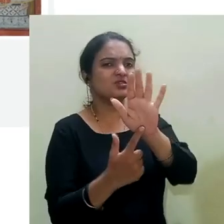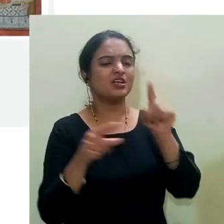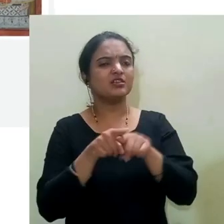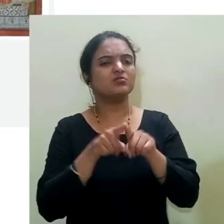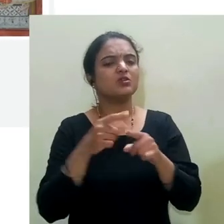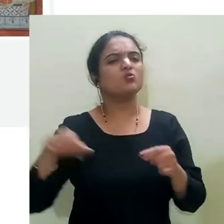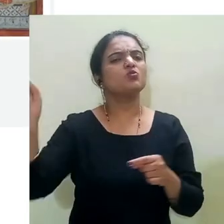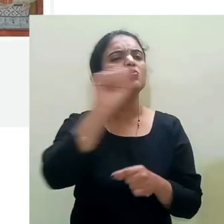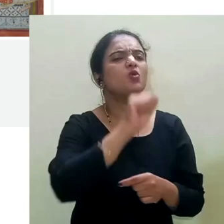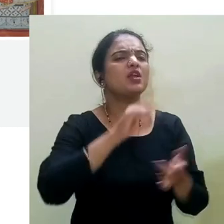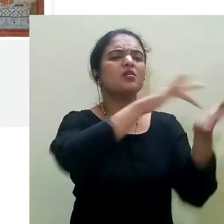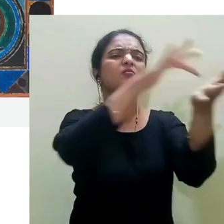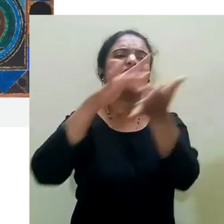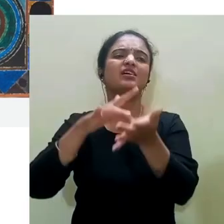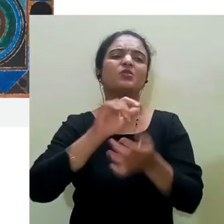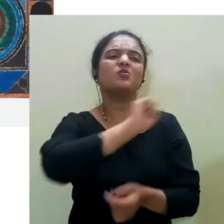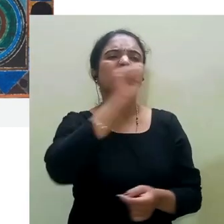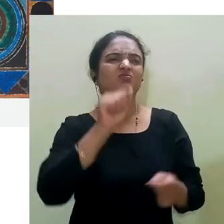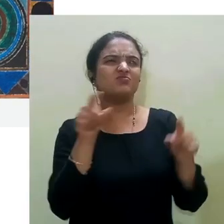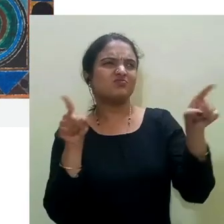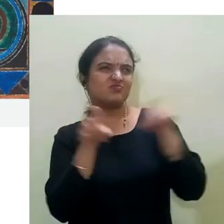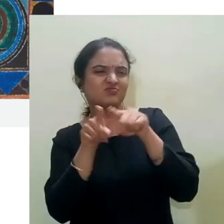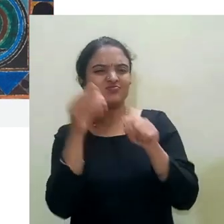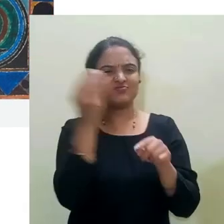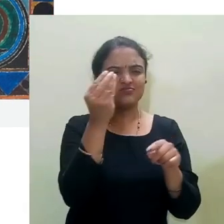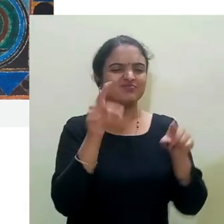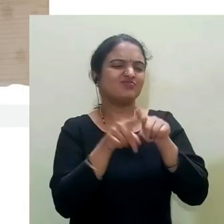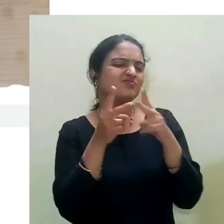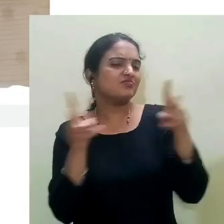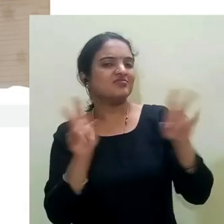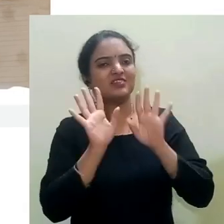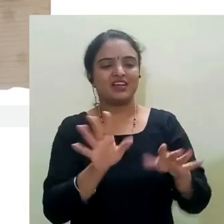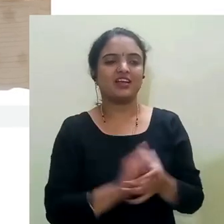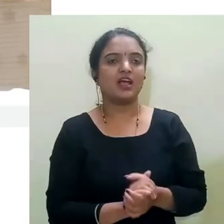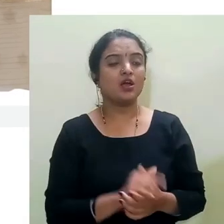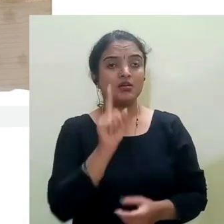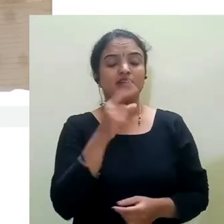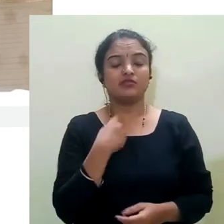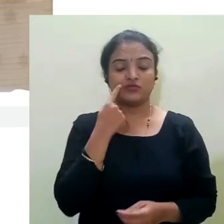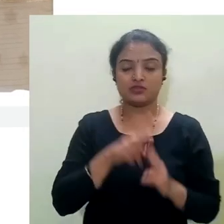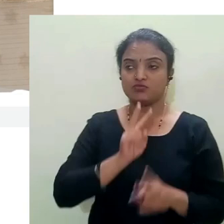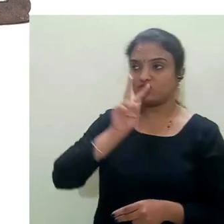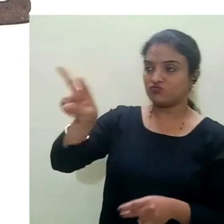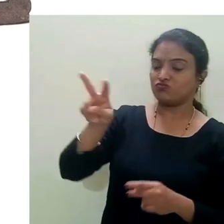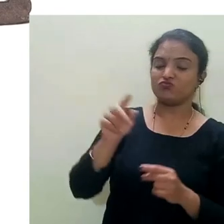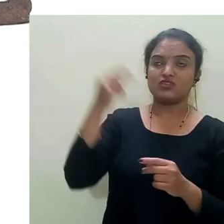time and cultures, or how artists inhabiting different continents might have shared a similar